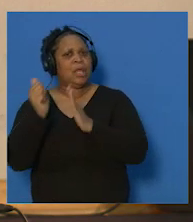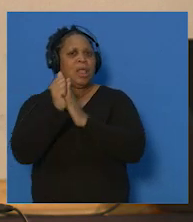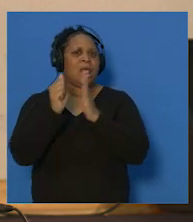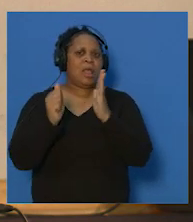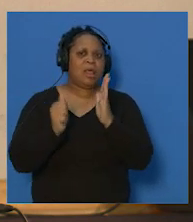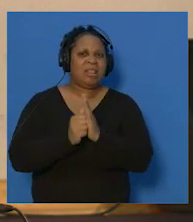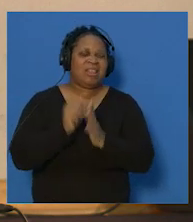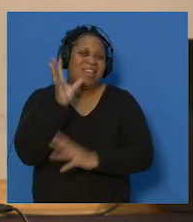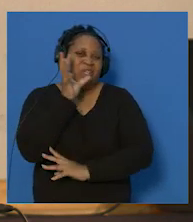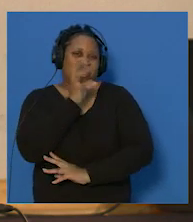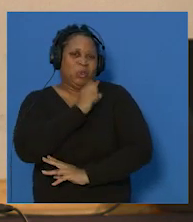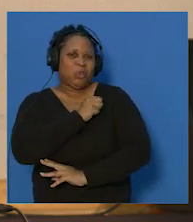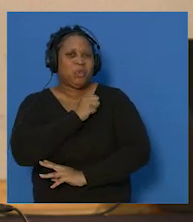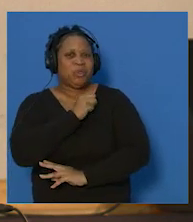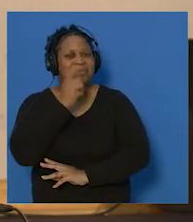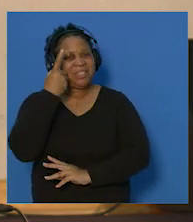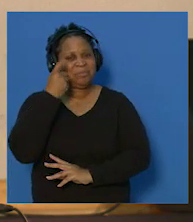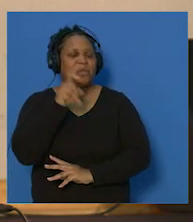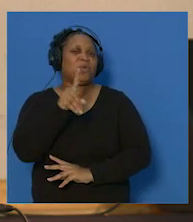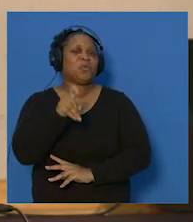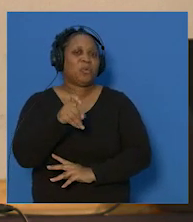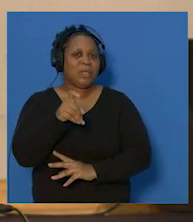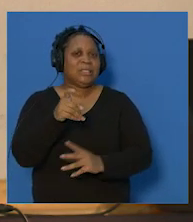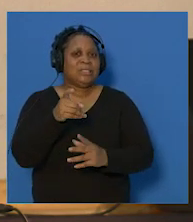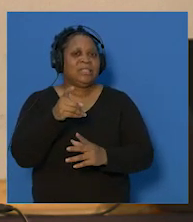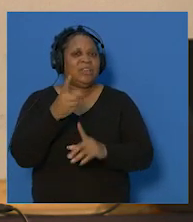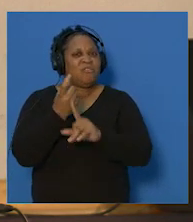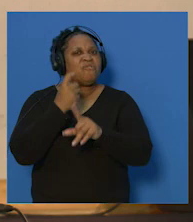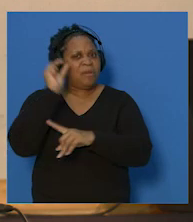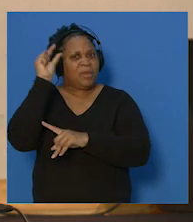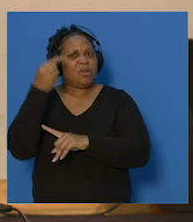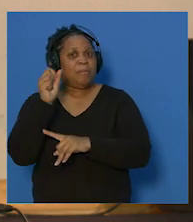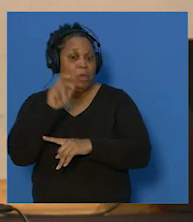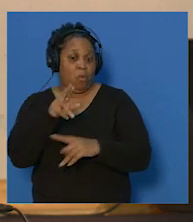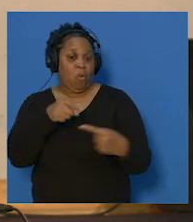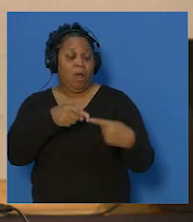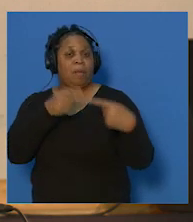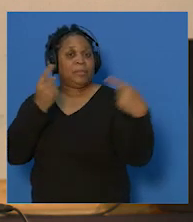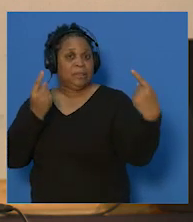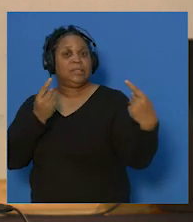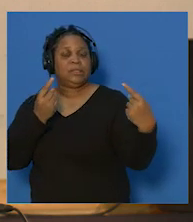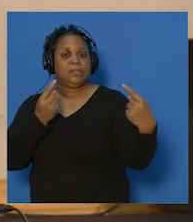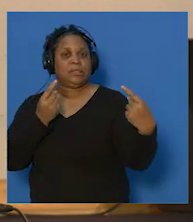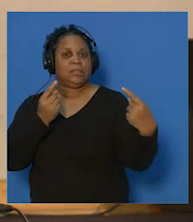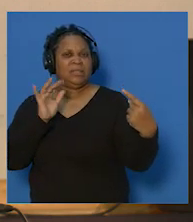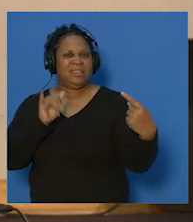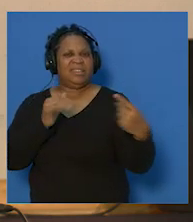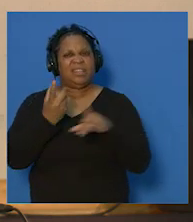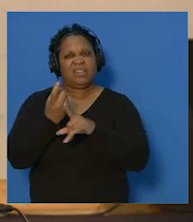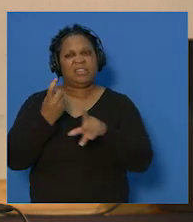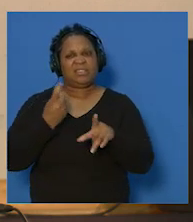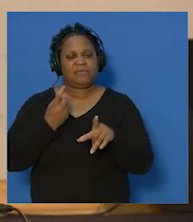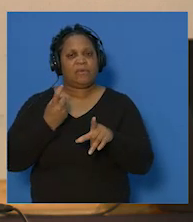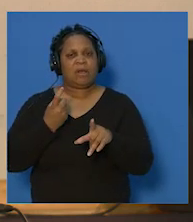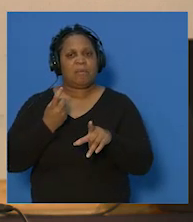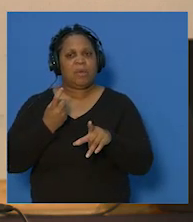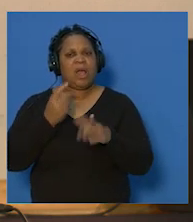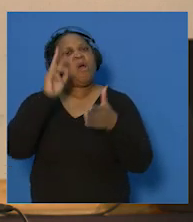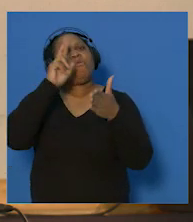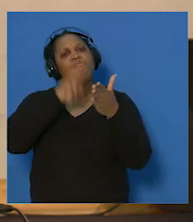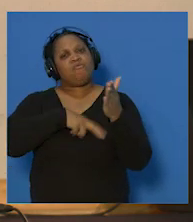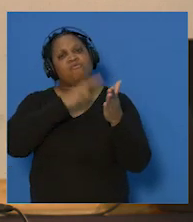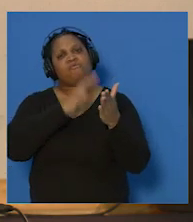that assume that just because a question is asked by the government or the opposition, that it is coming from a